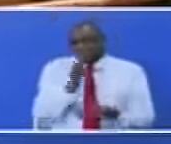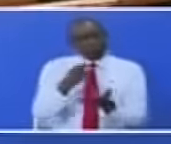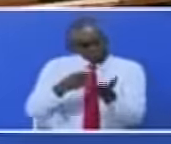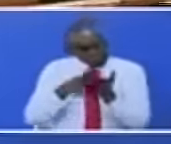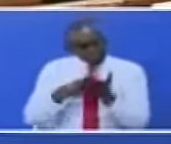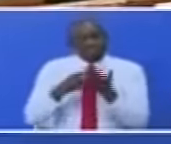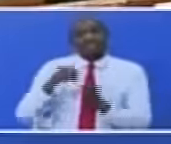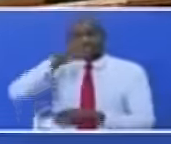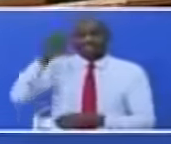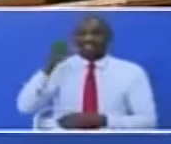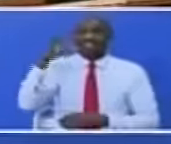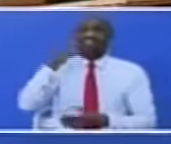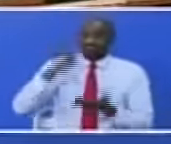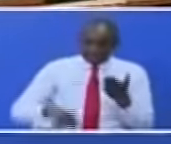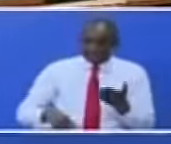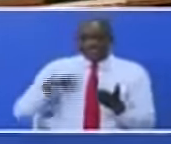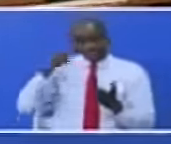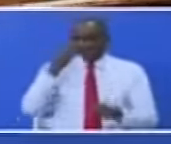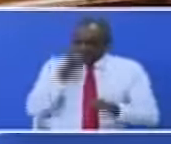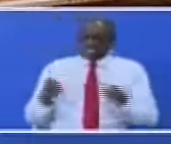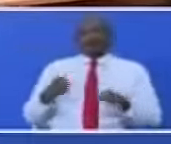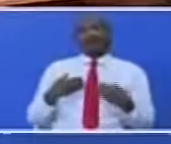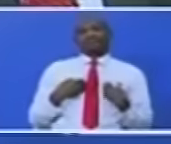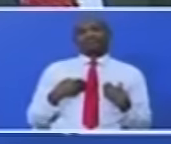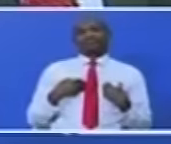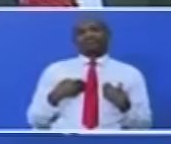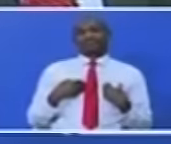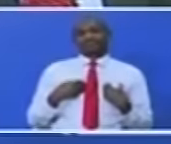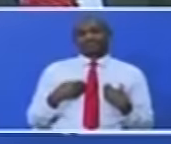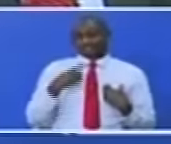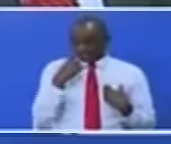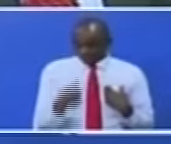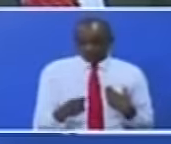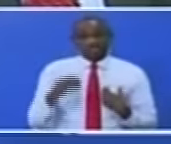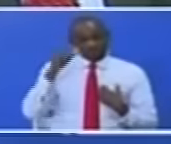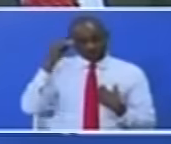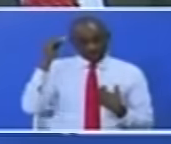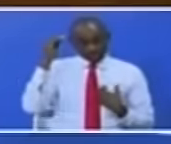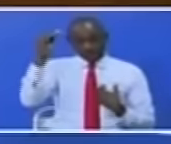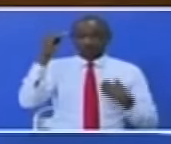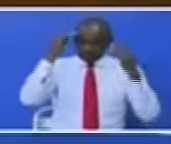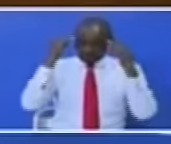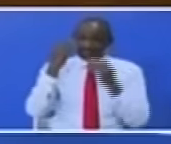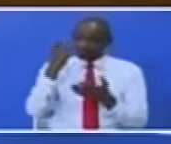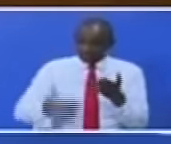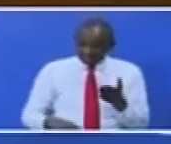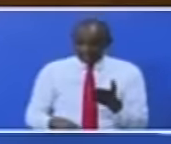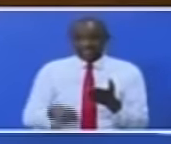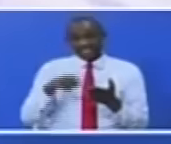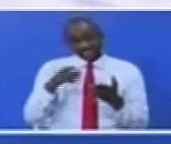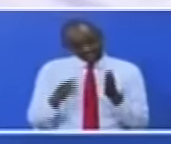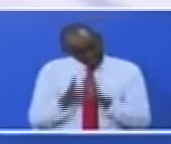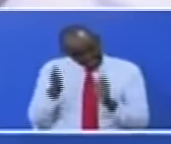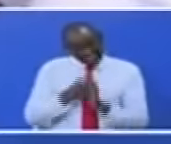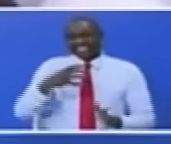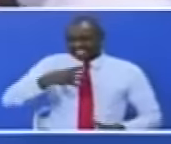JSC reportedly clung to a hardline position that a judgment of the Court of Appeal, which prescribed an immediate retirement